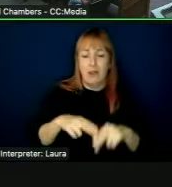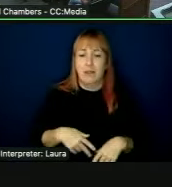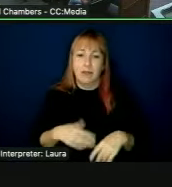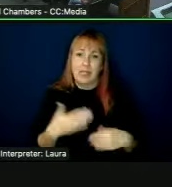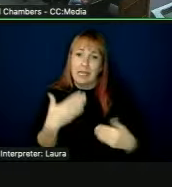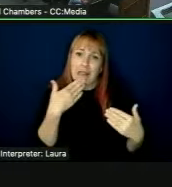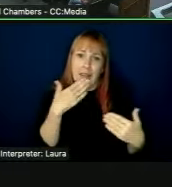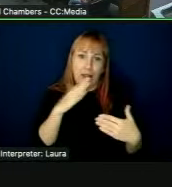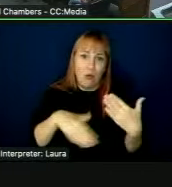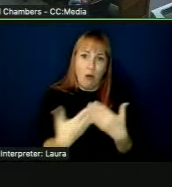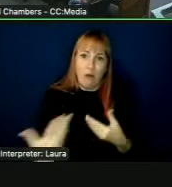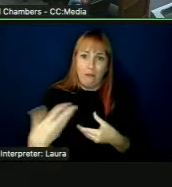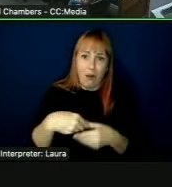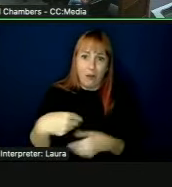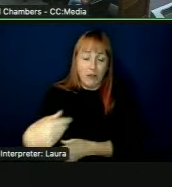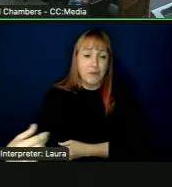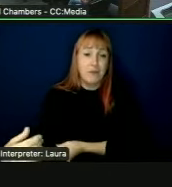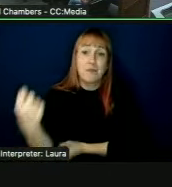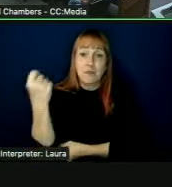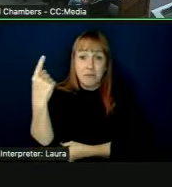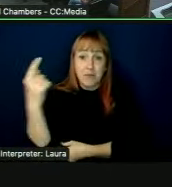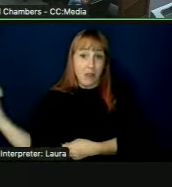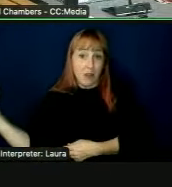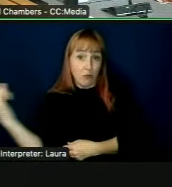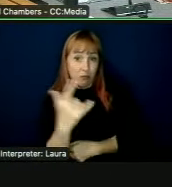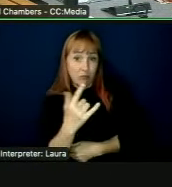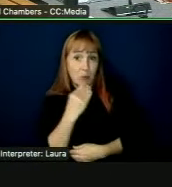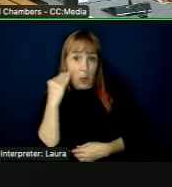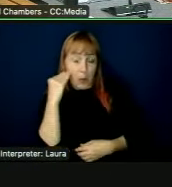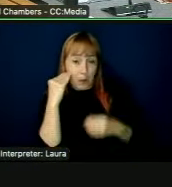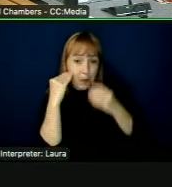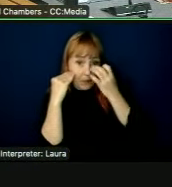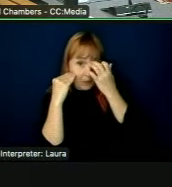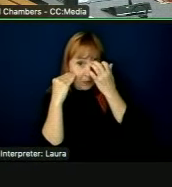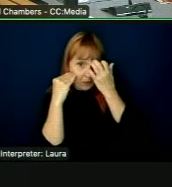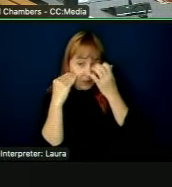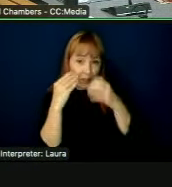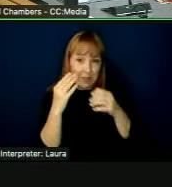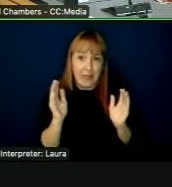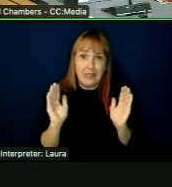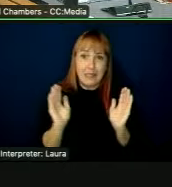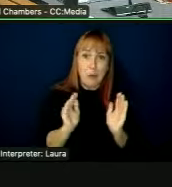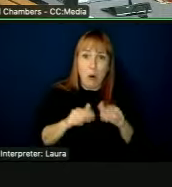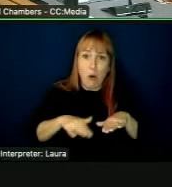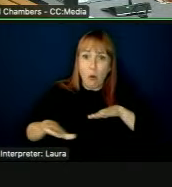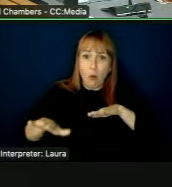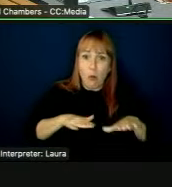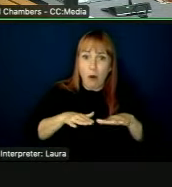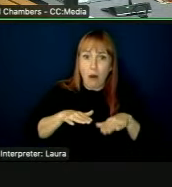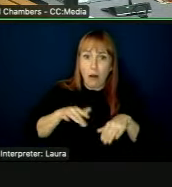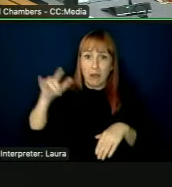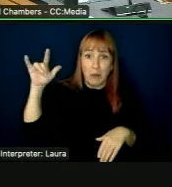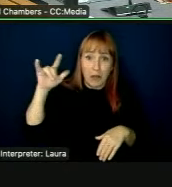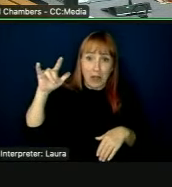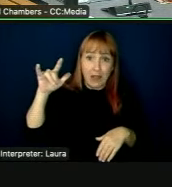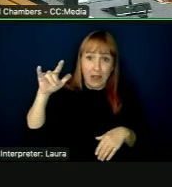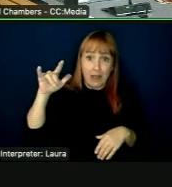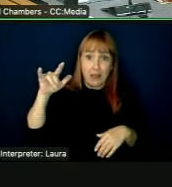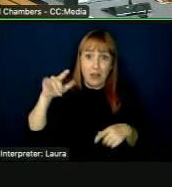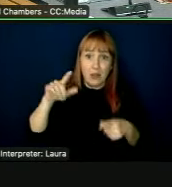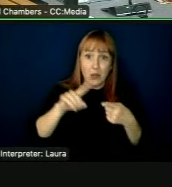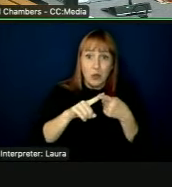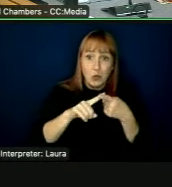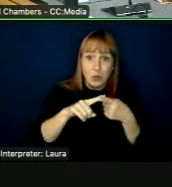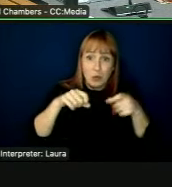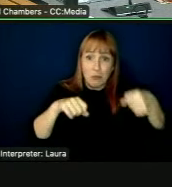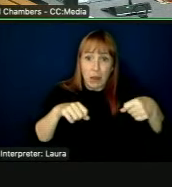everyone. And returning home, I must say, that tiny little walk from that plane to your bag, to your car, I